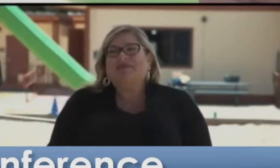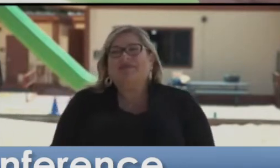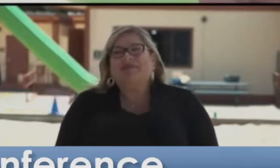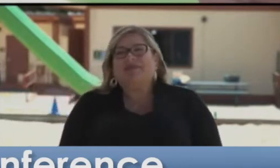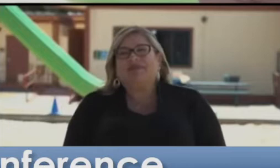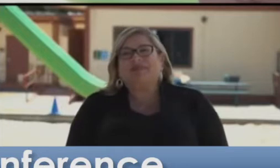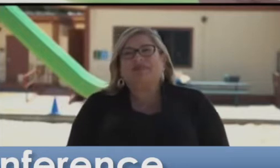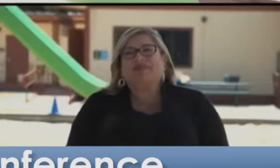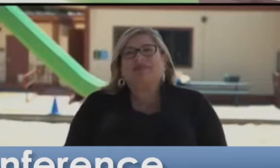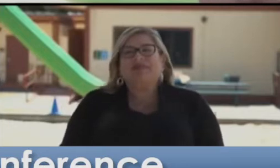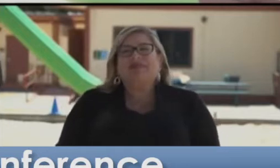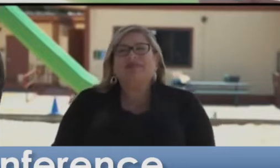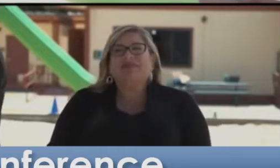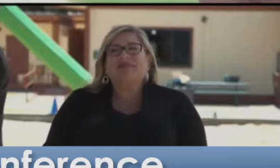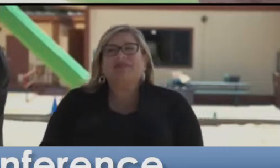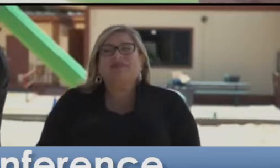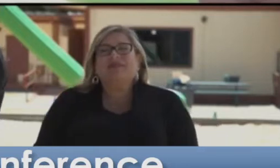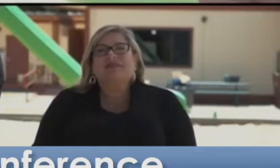It is